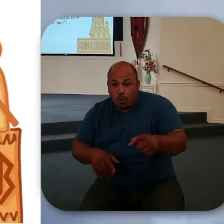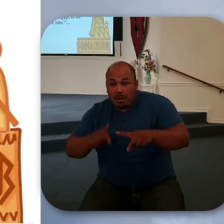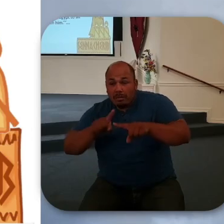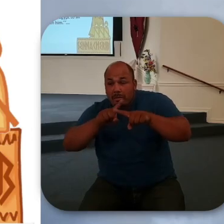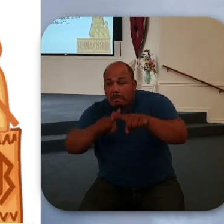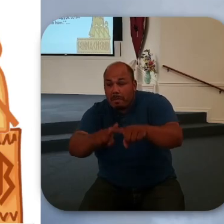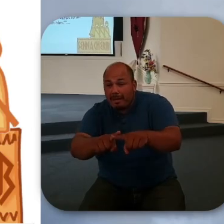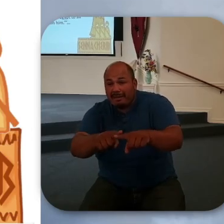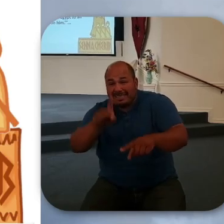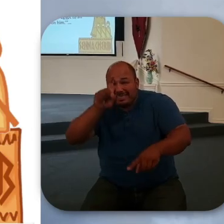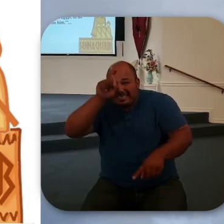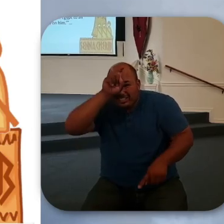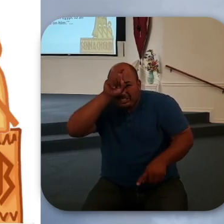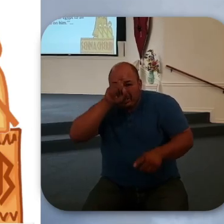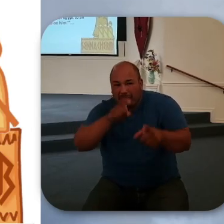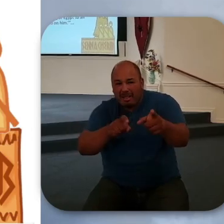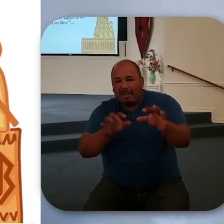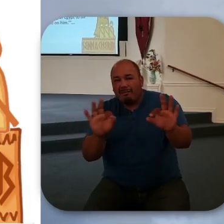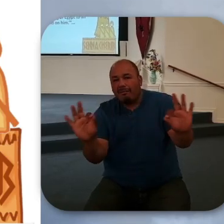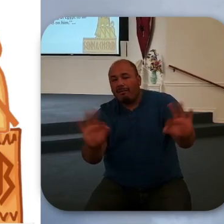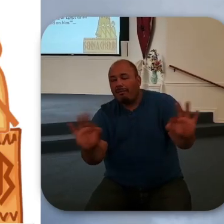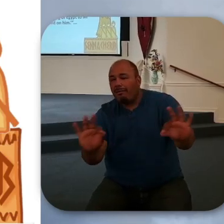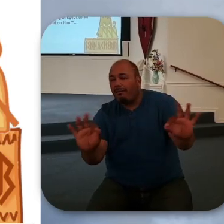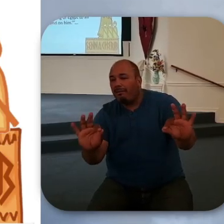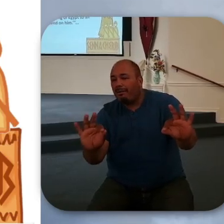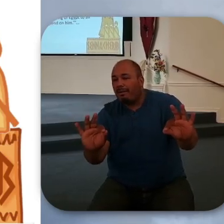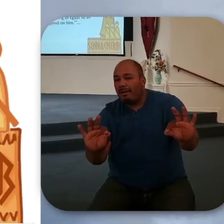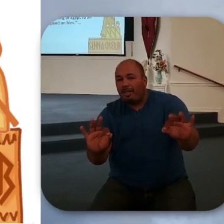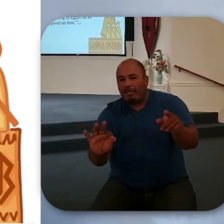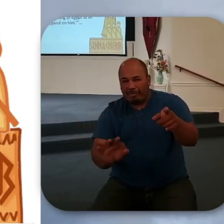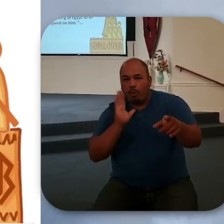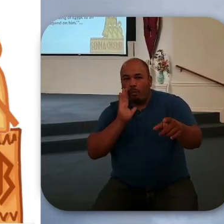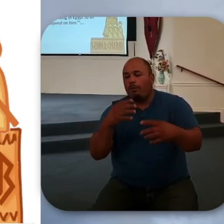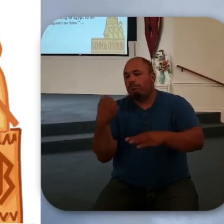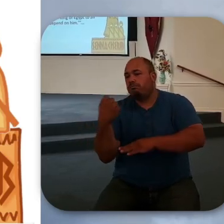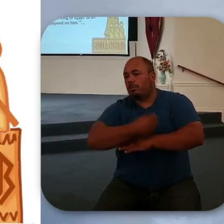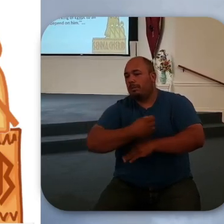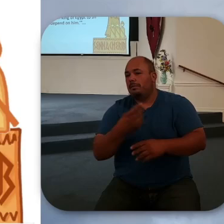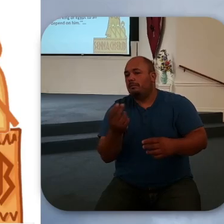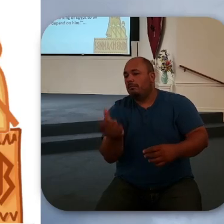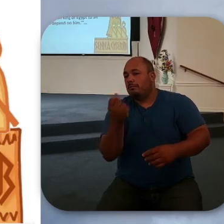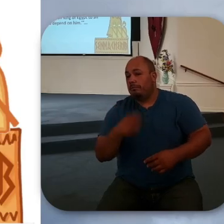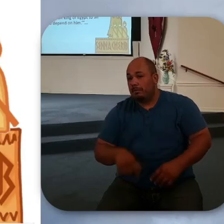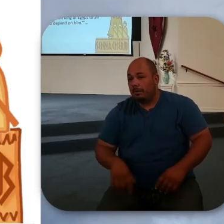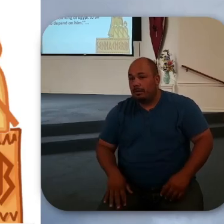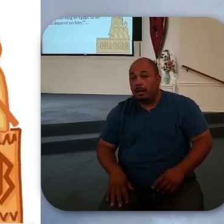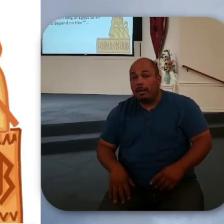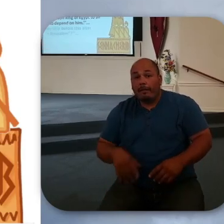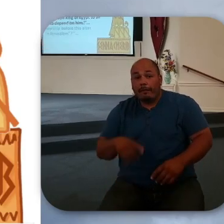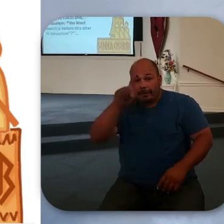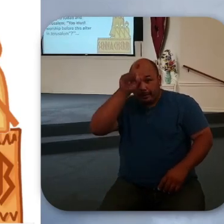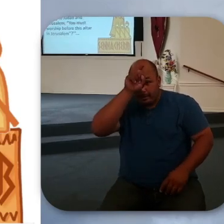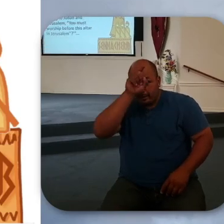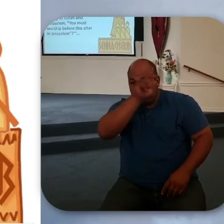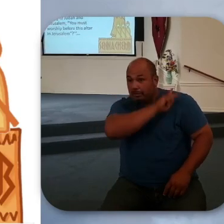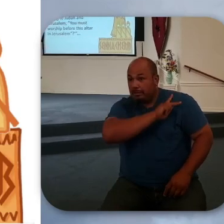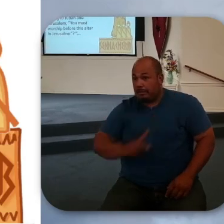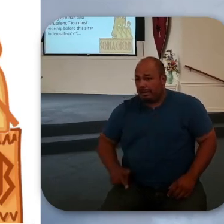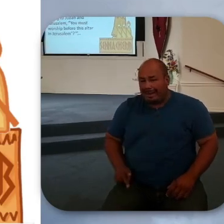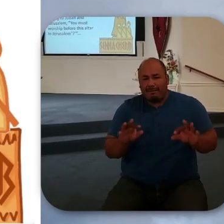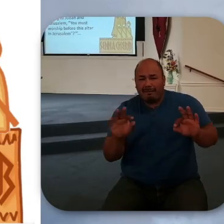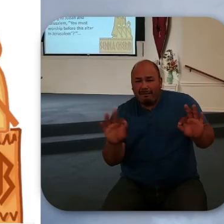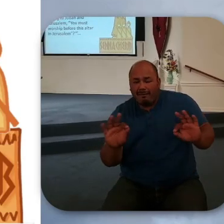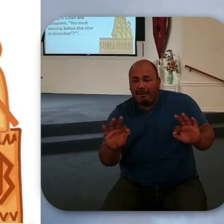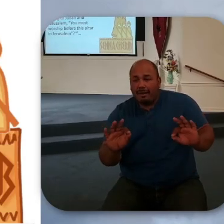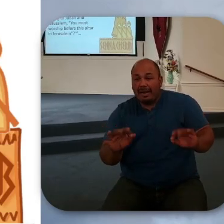reed of a staff, which pierces the hand of anyone who leans on it. Such is Pharaoh, king of Egypt, to all who depend on him. But if you